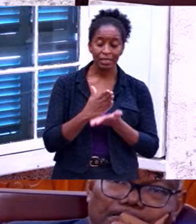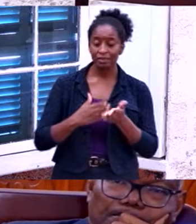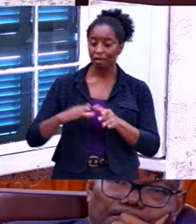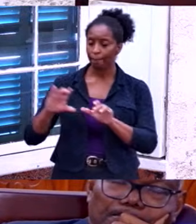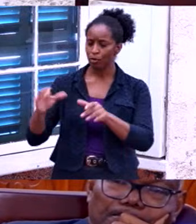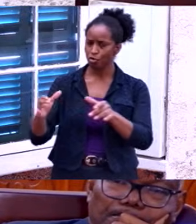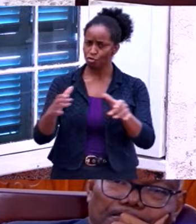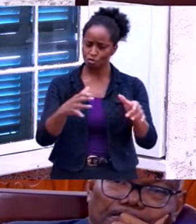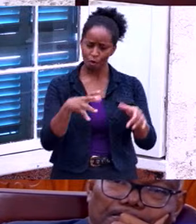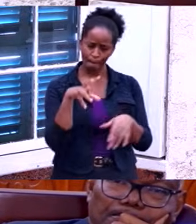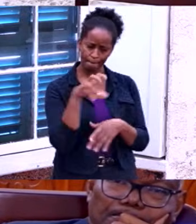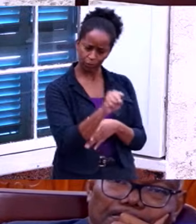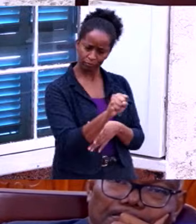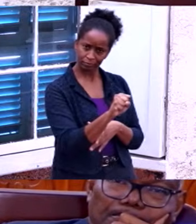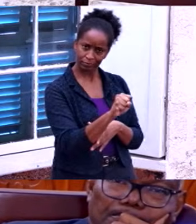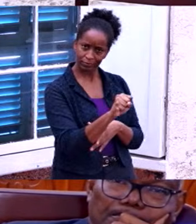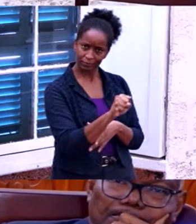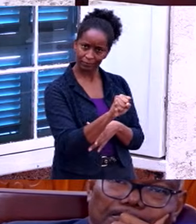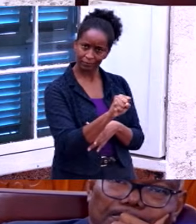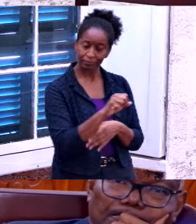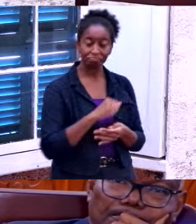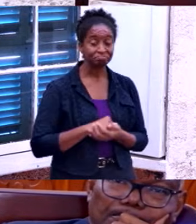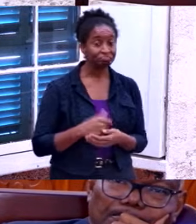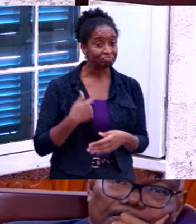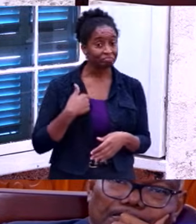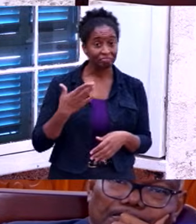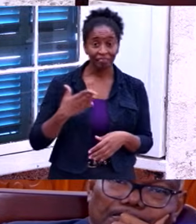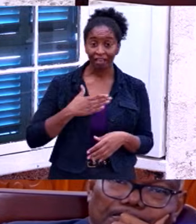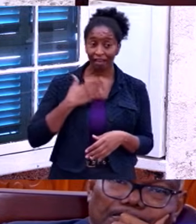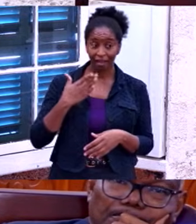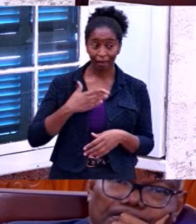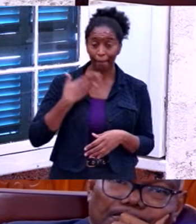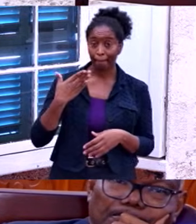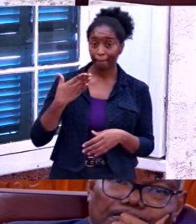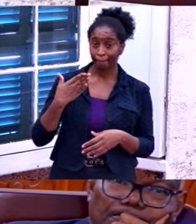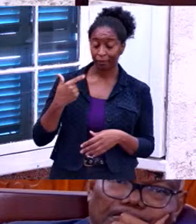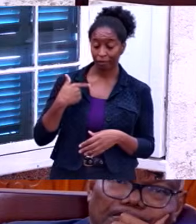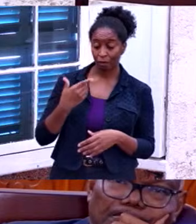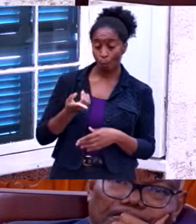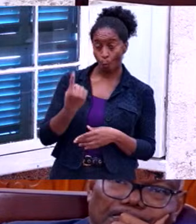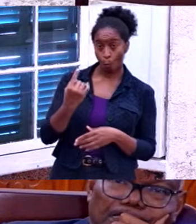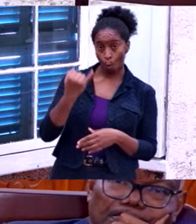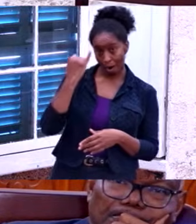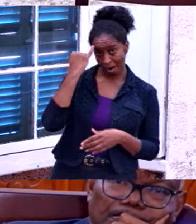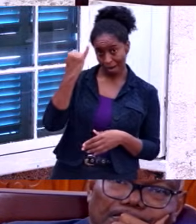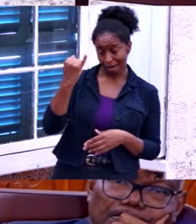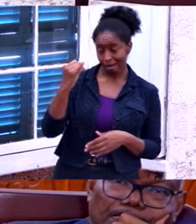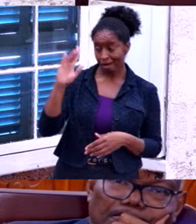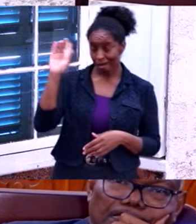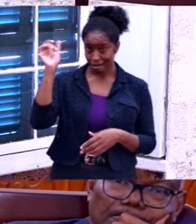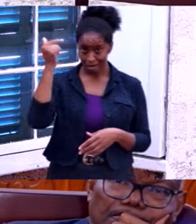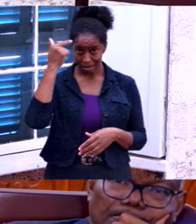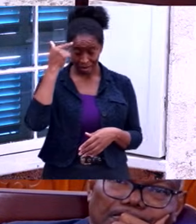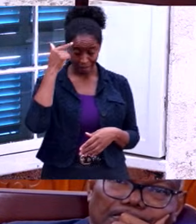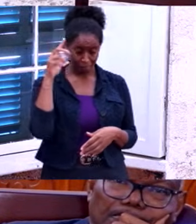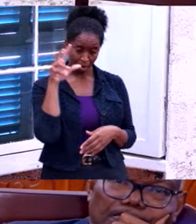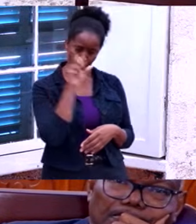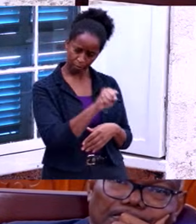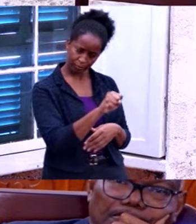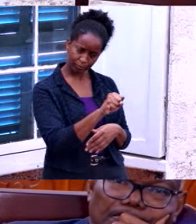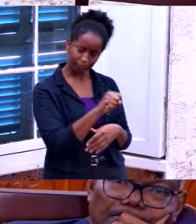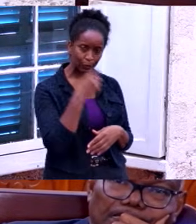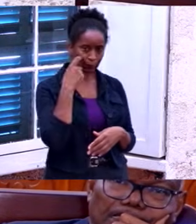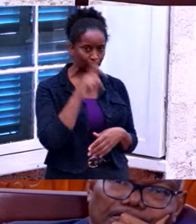said, I was quite pleased to see that this attracted the government's attention. But I don't expect that they will agree with me on